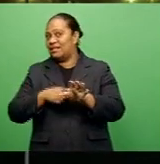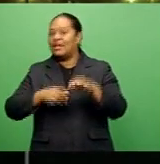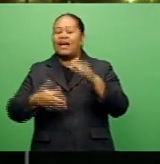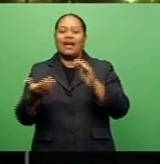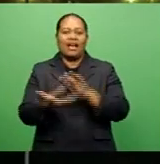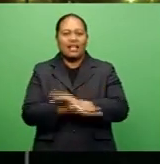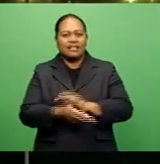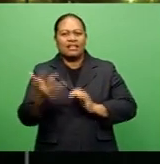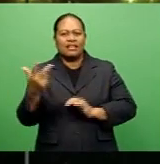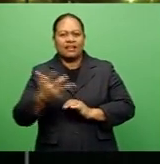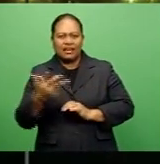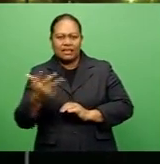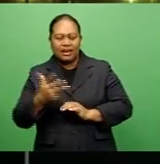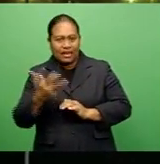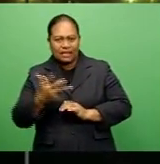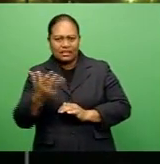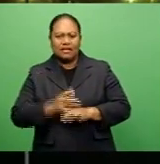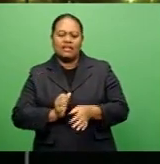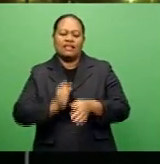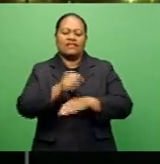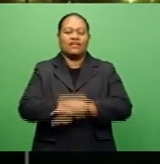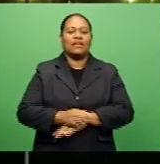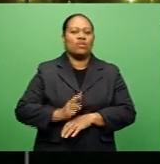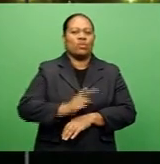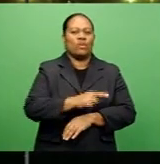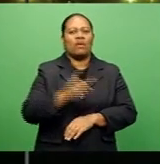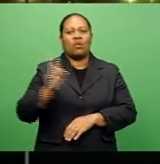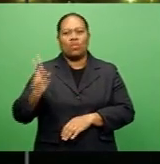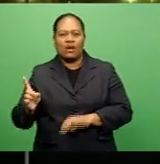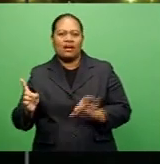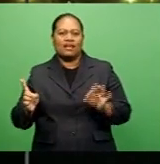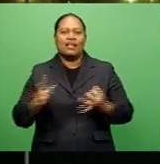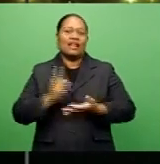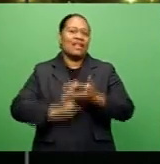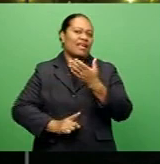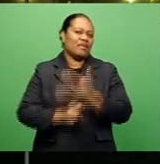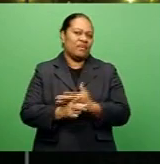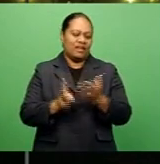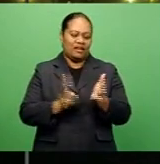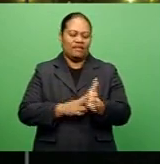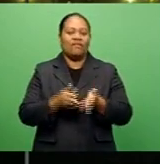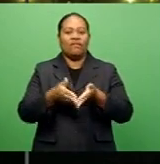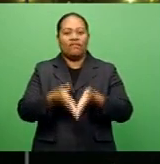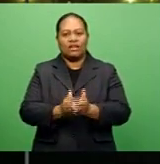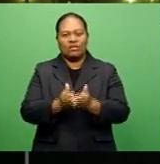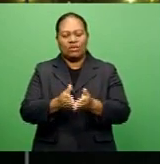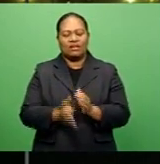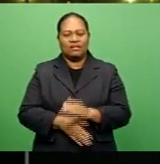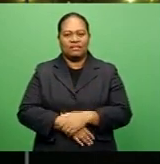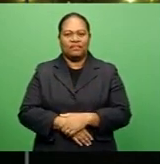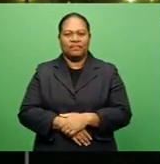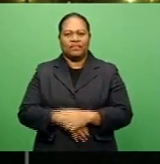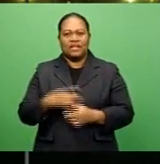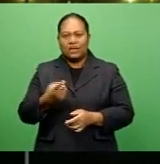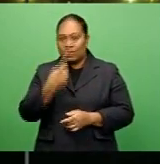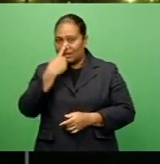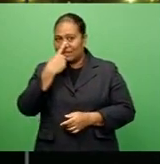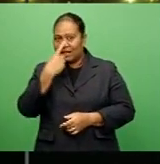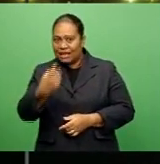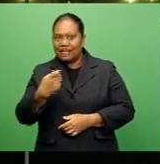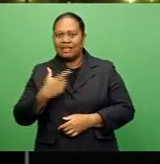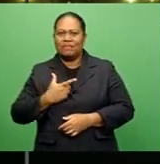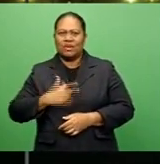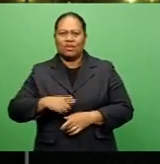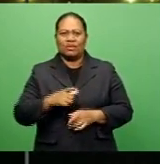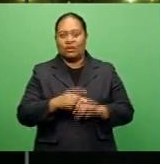Youth Playoffs, defeating Rewa 1-0 at the Fiji FA Academy grounds in Watuanga, Suva. It was a lucky escape for